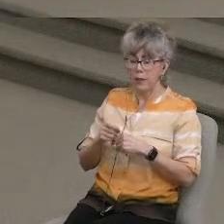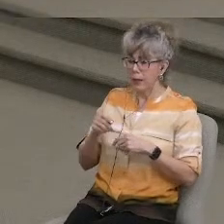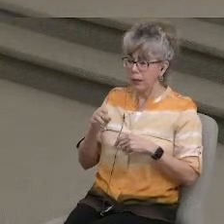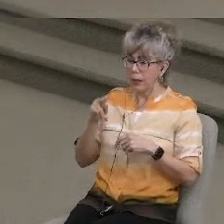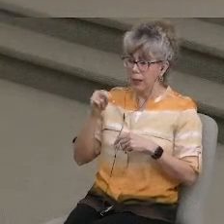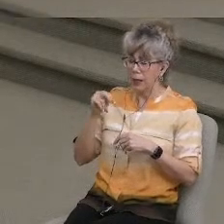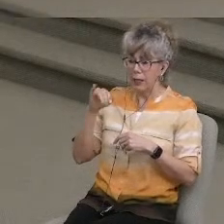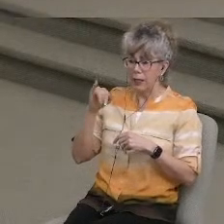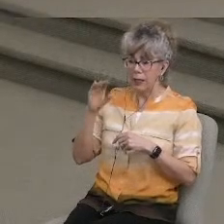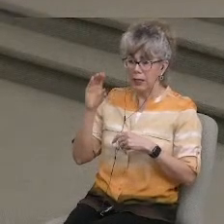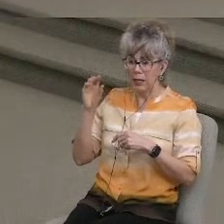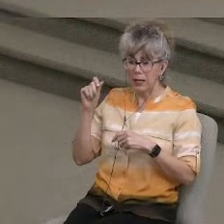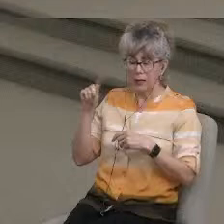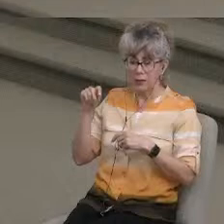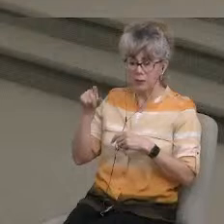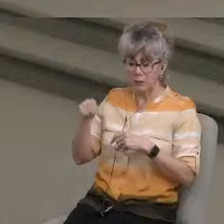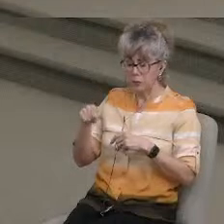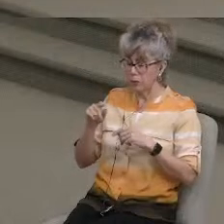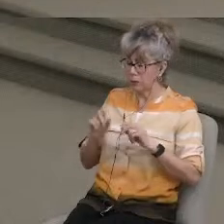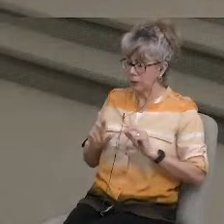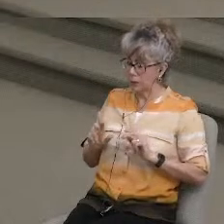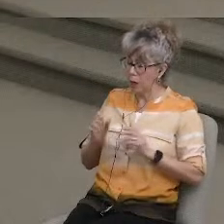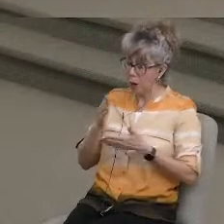Nicodemus was a part of that burial party.